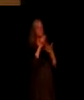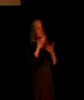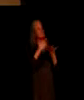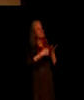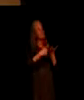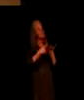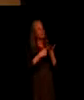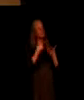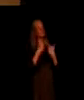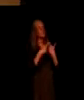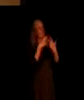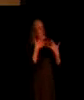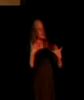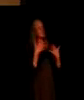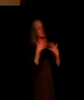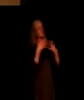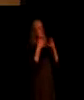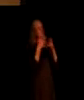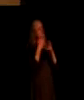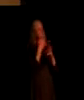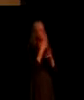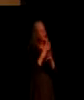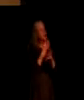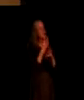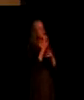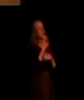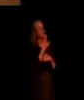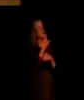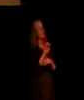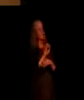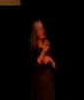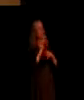large-scale global ecology issues, global habitability.